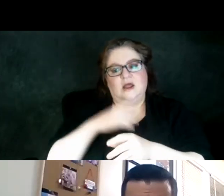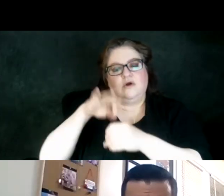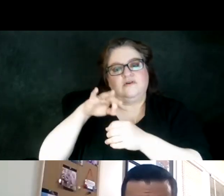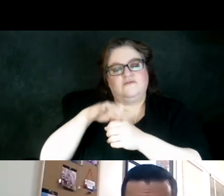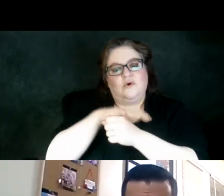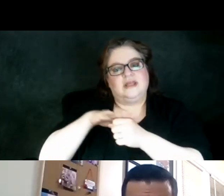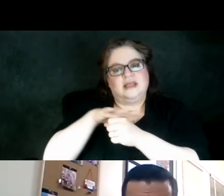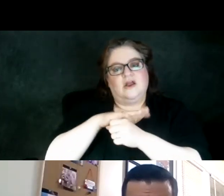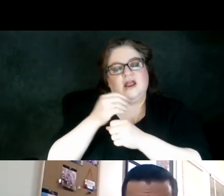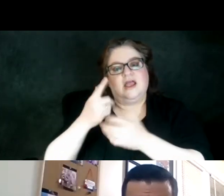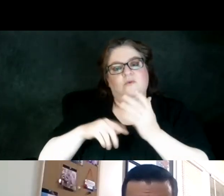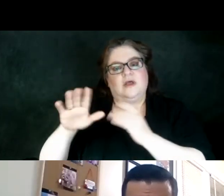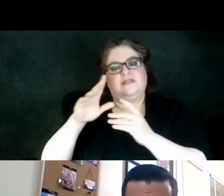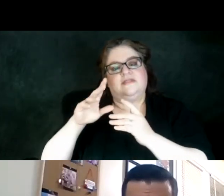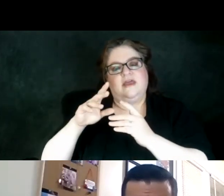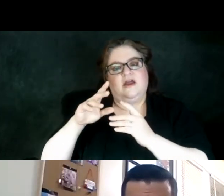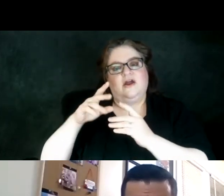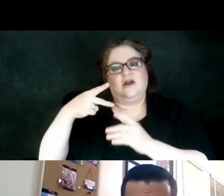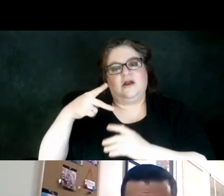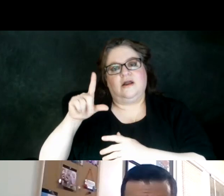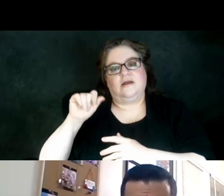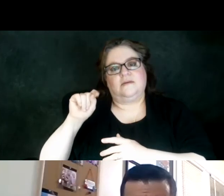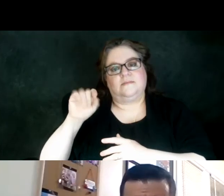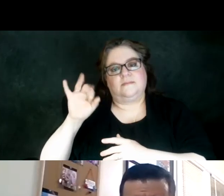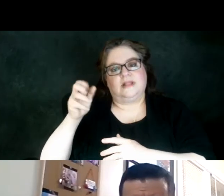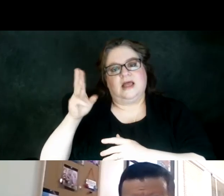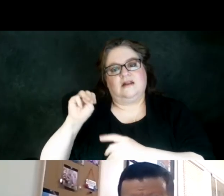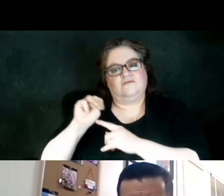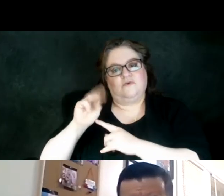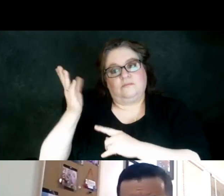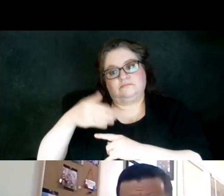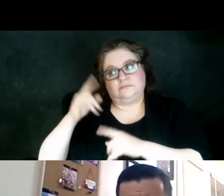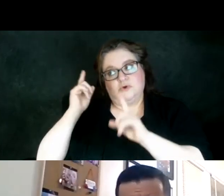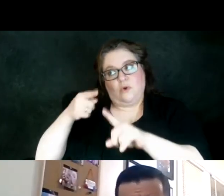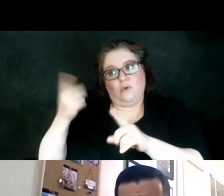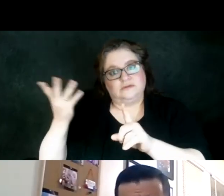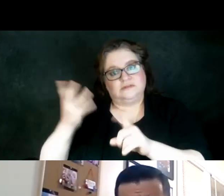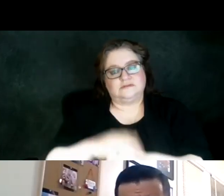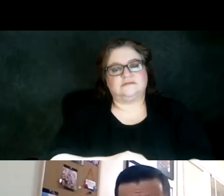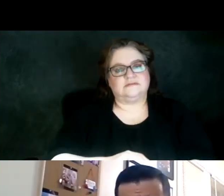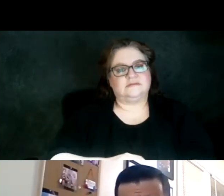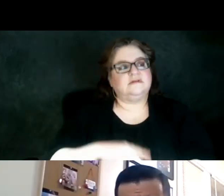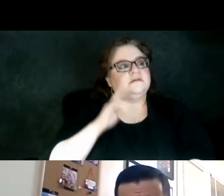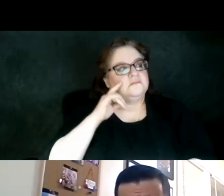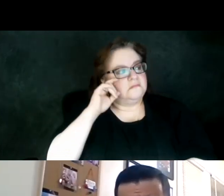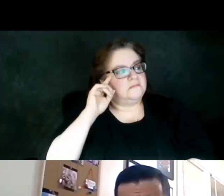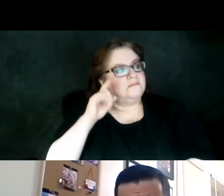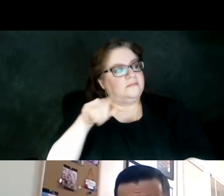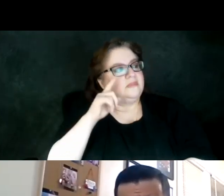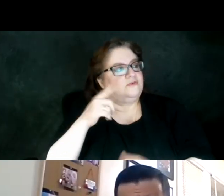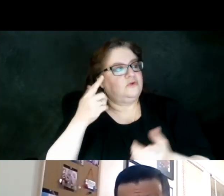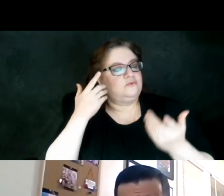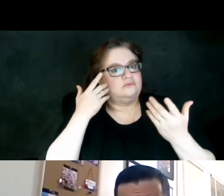area and what their platform/goals are? All right. For those of you who are not